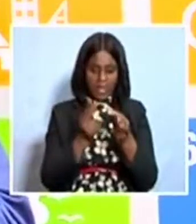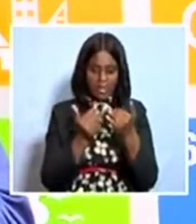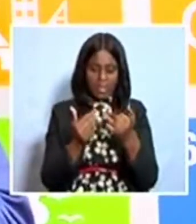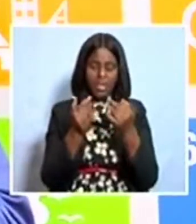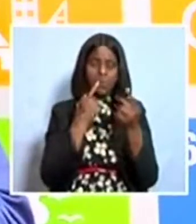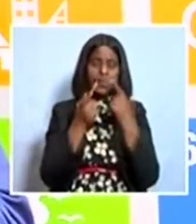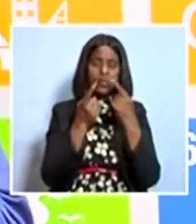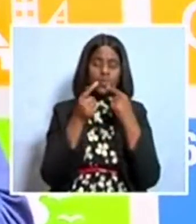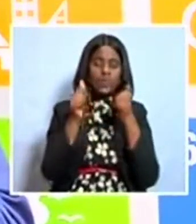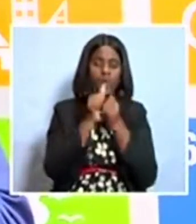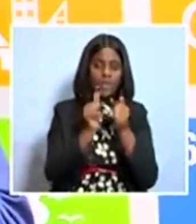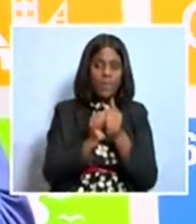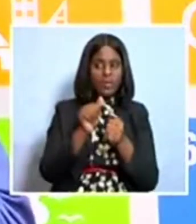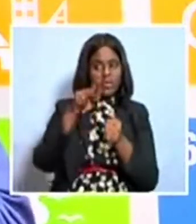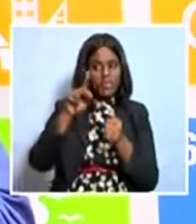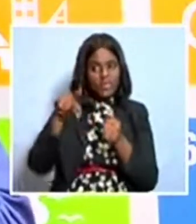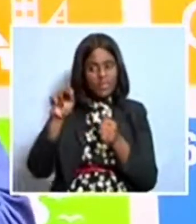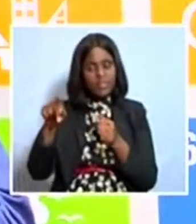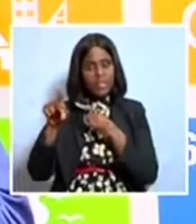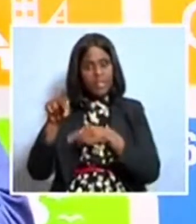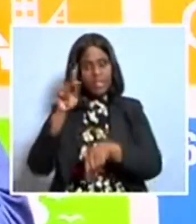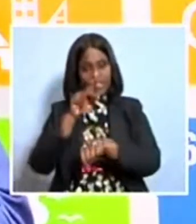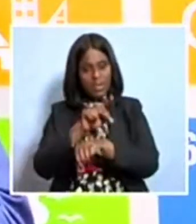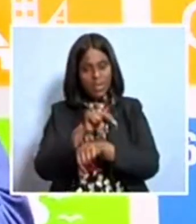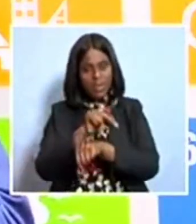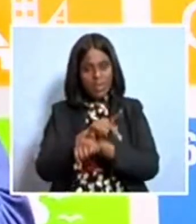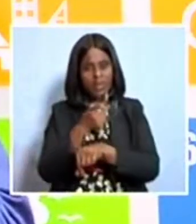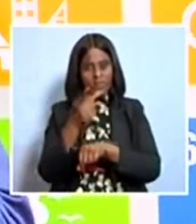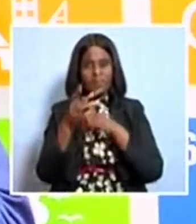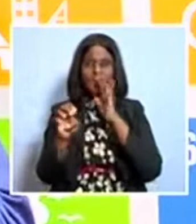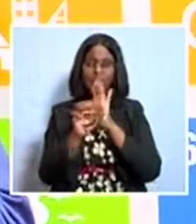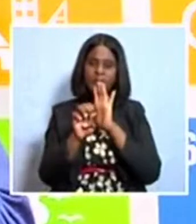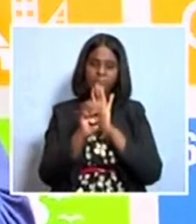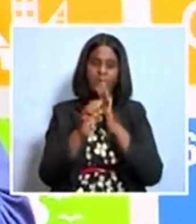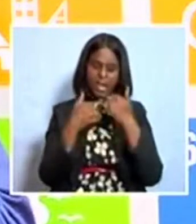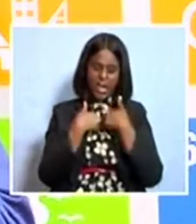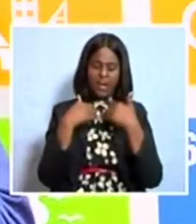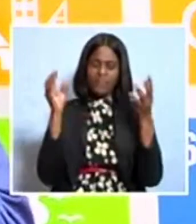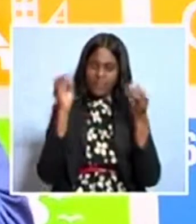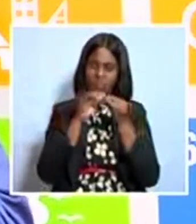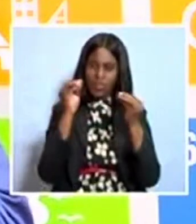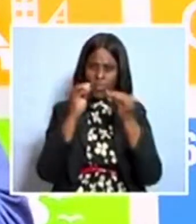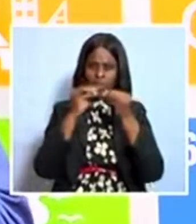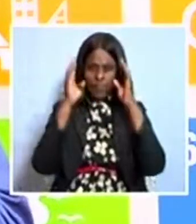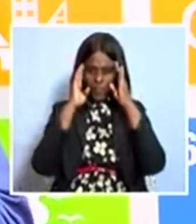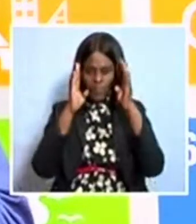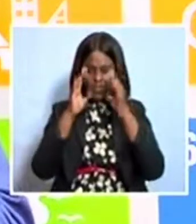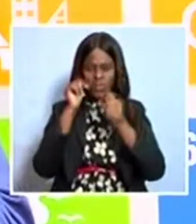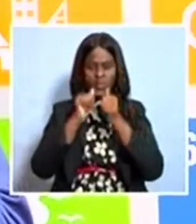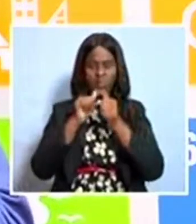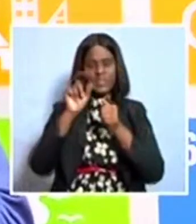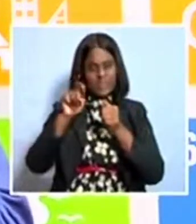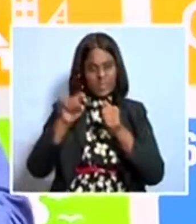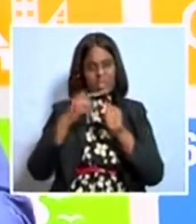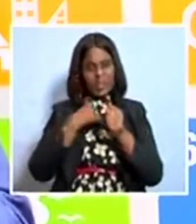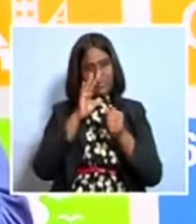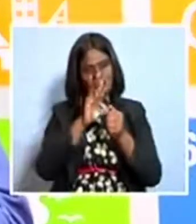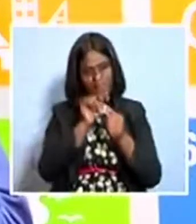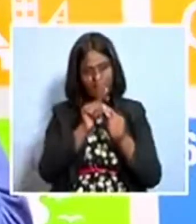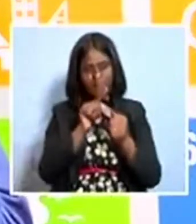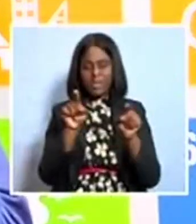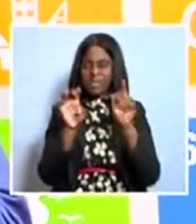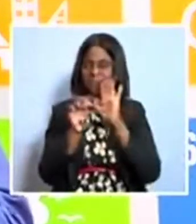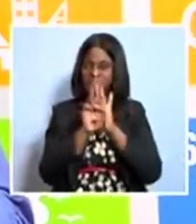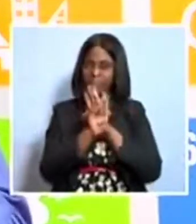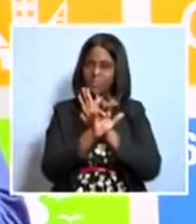like PPP projects, there are a lot of factors that need to be considered. So like Zambia,